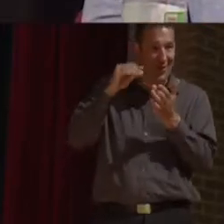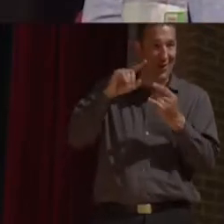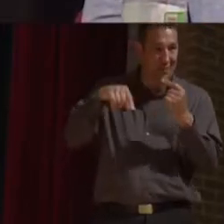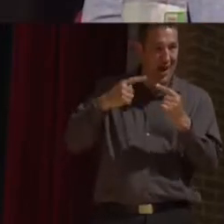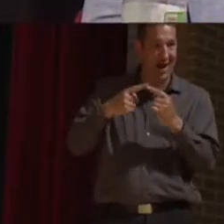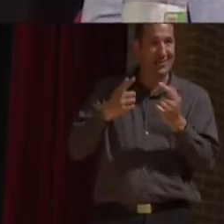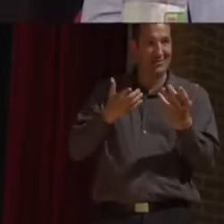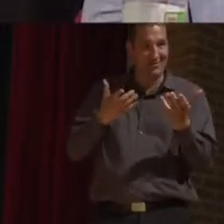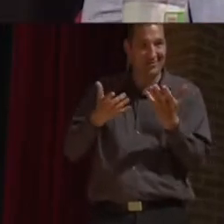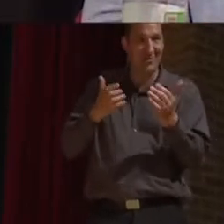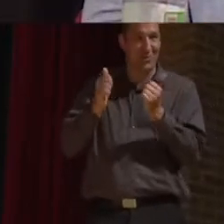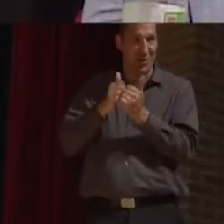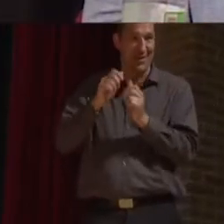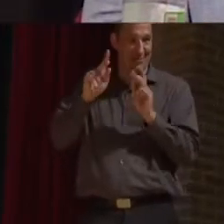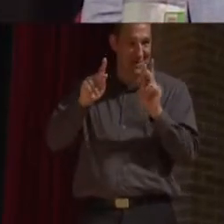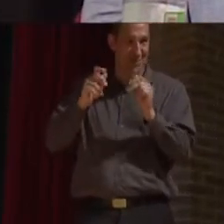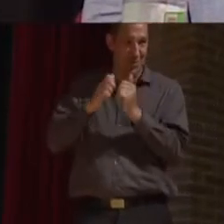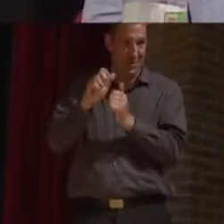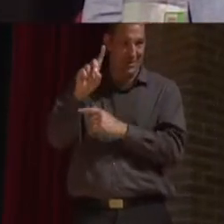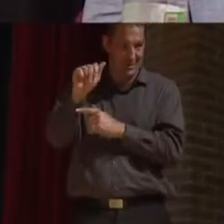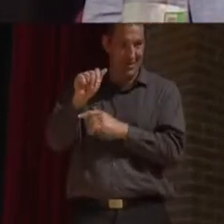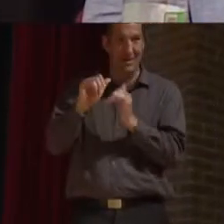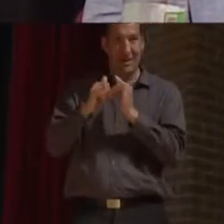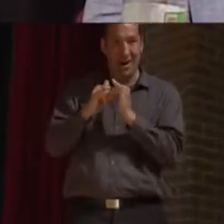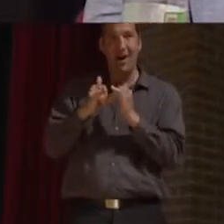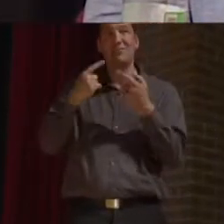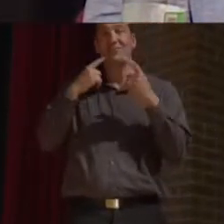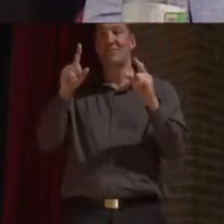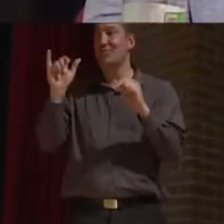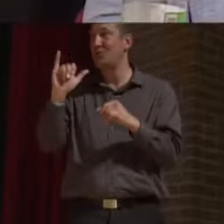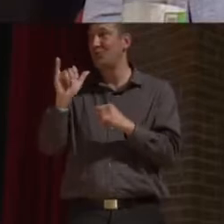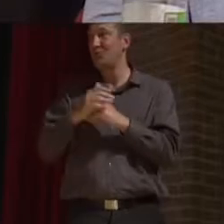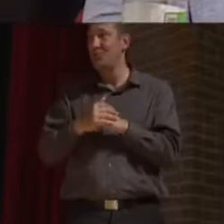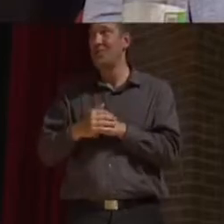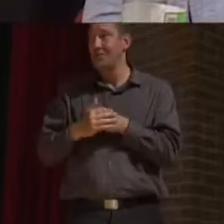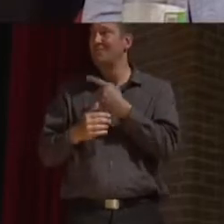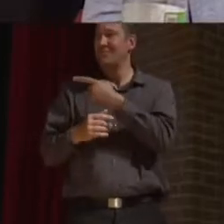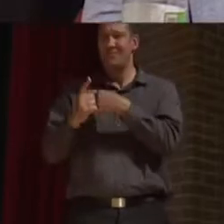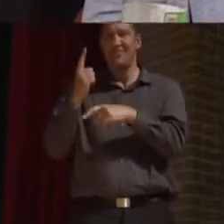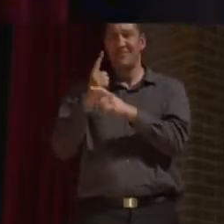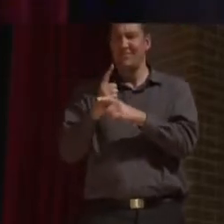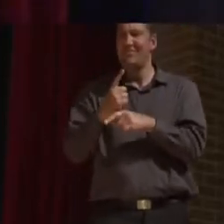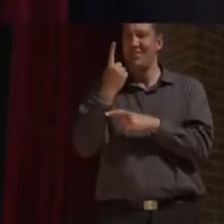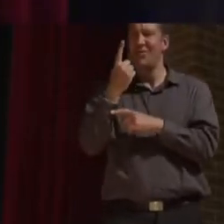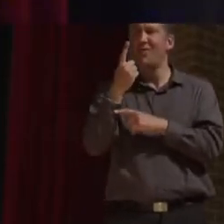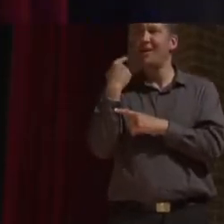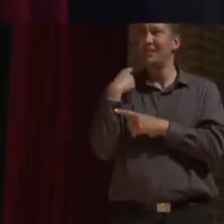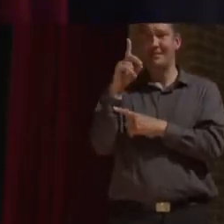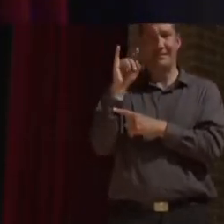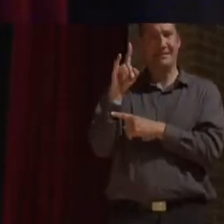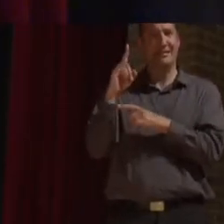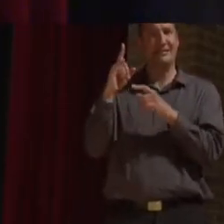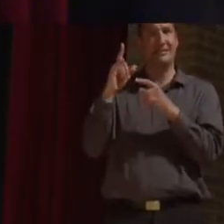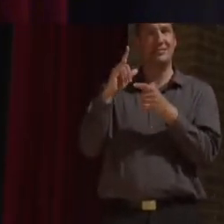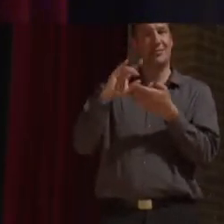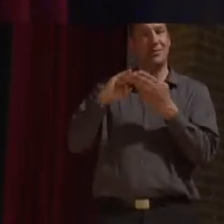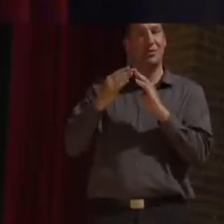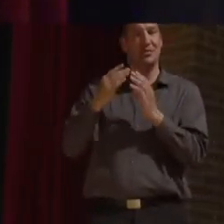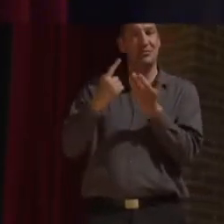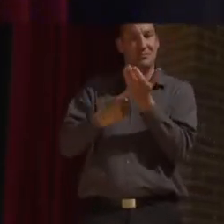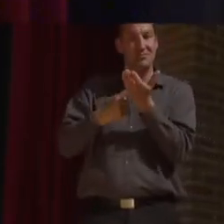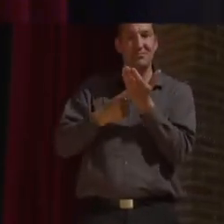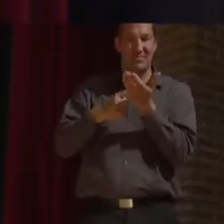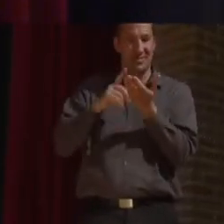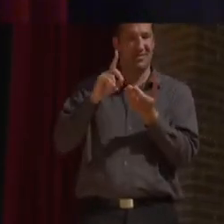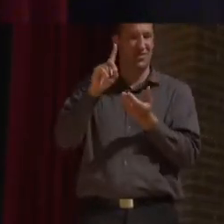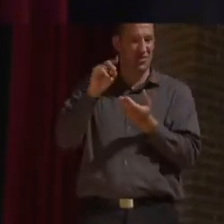need to be successful. Yeah, that is one thing that we talked about at our last community conversation, and it does continue